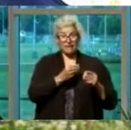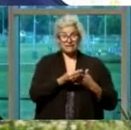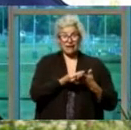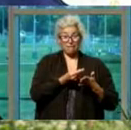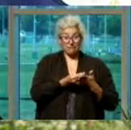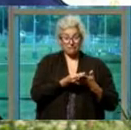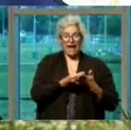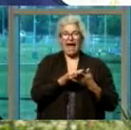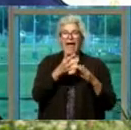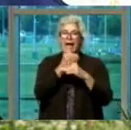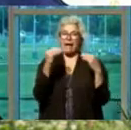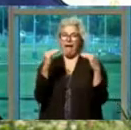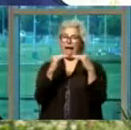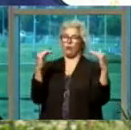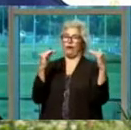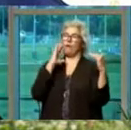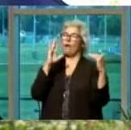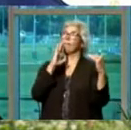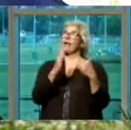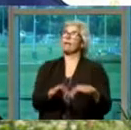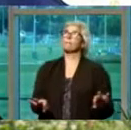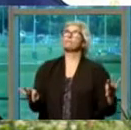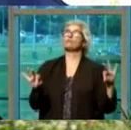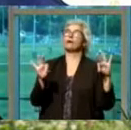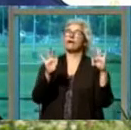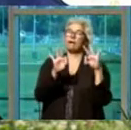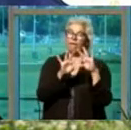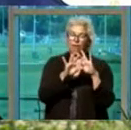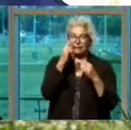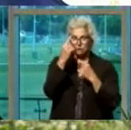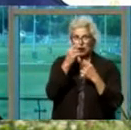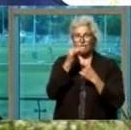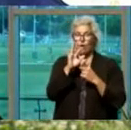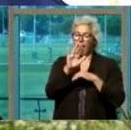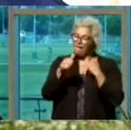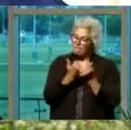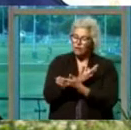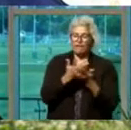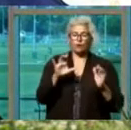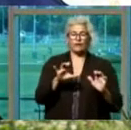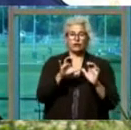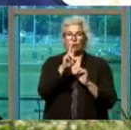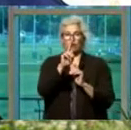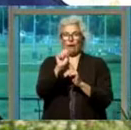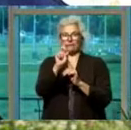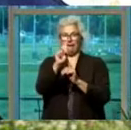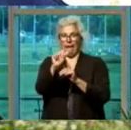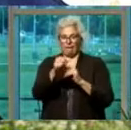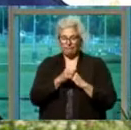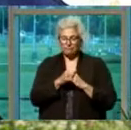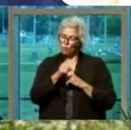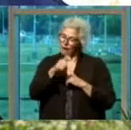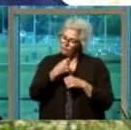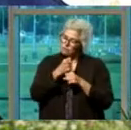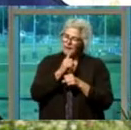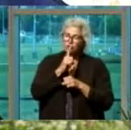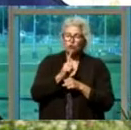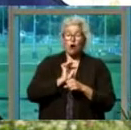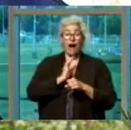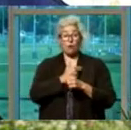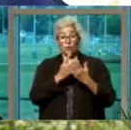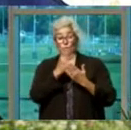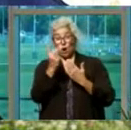equity will be a vital consideration in all we do on climate change at USDA. We must ensure that programs we